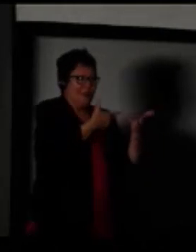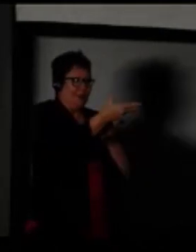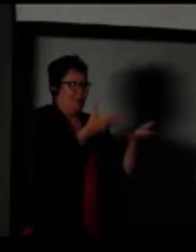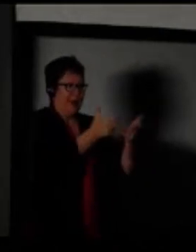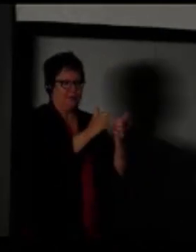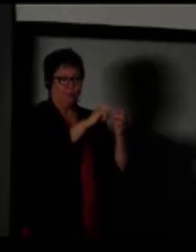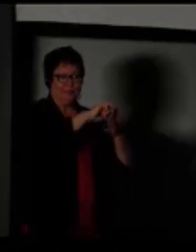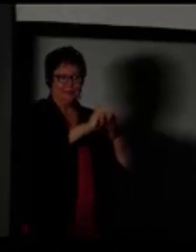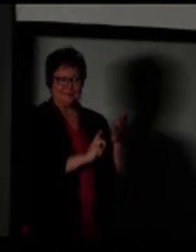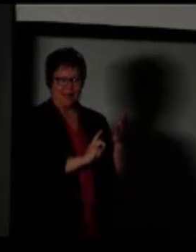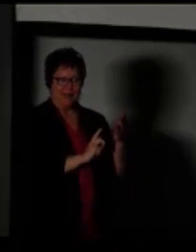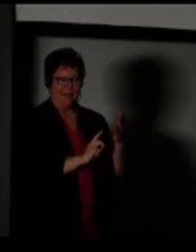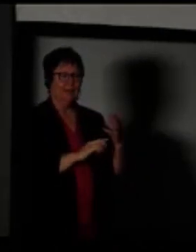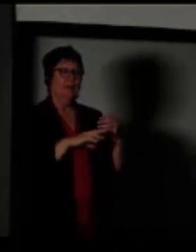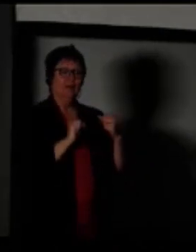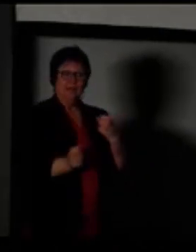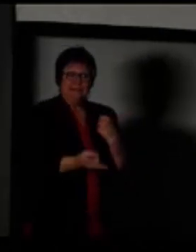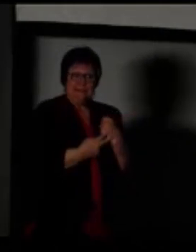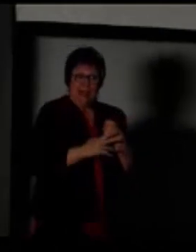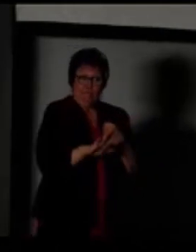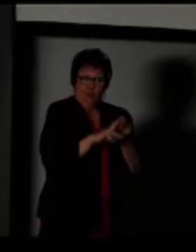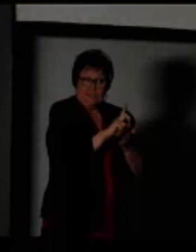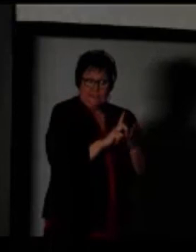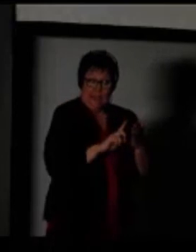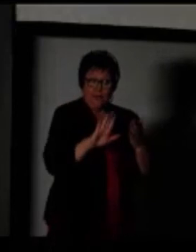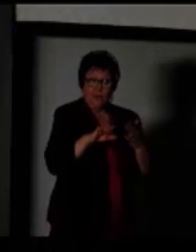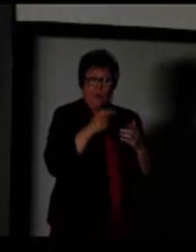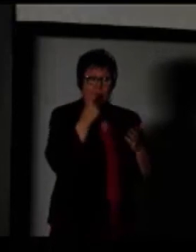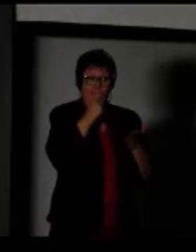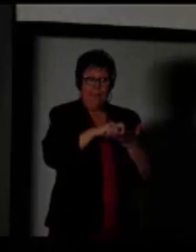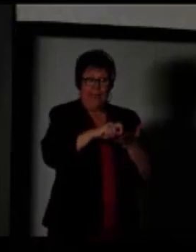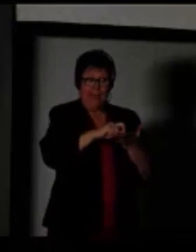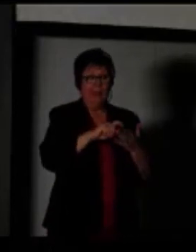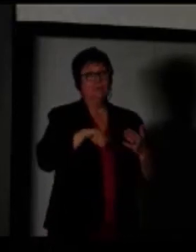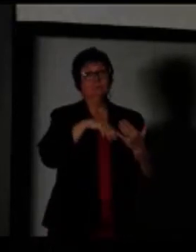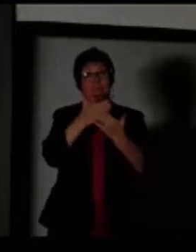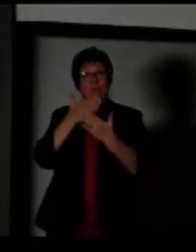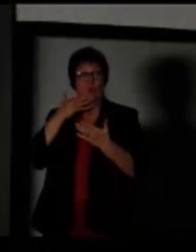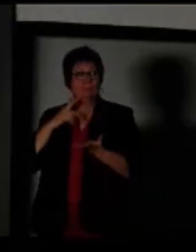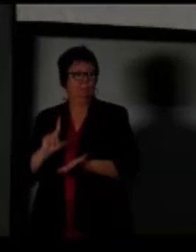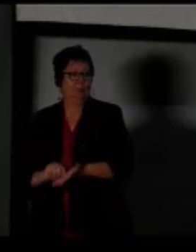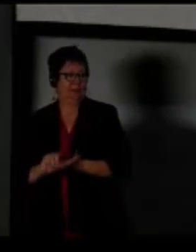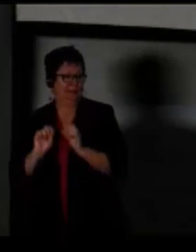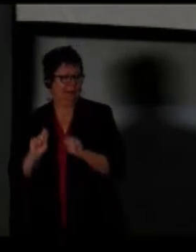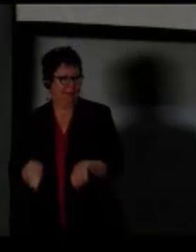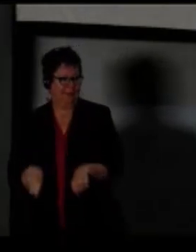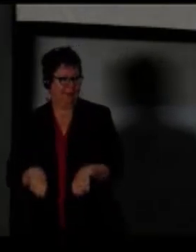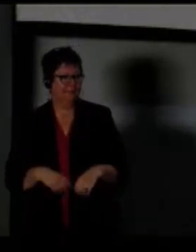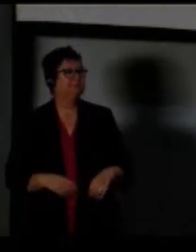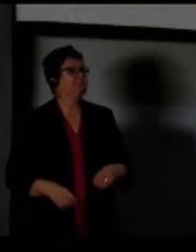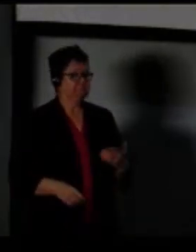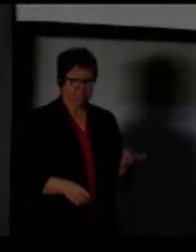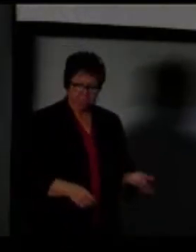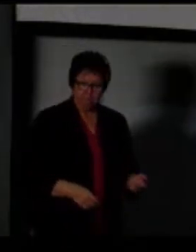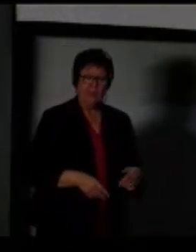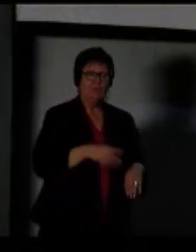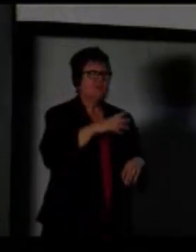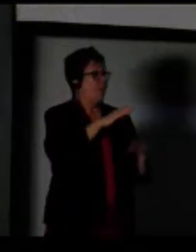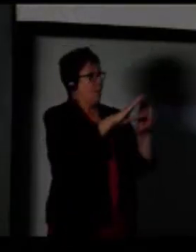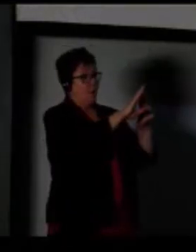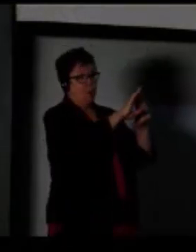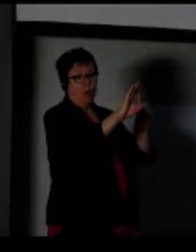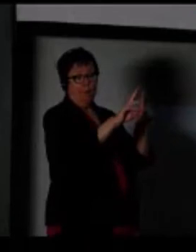be saved to your pen so that you can later print it out when you get home. So this wallpaper immersion